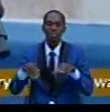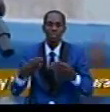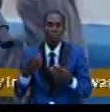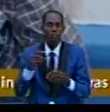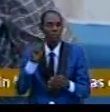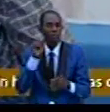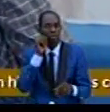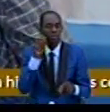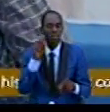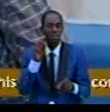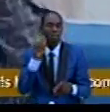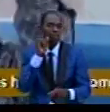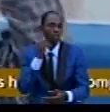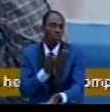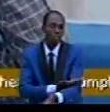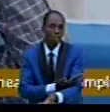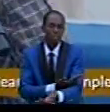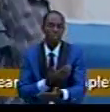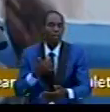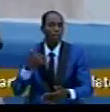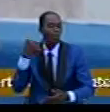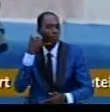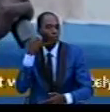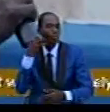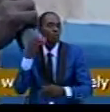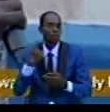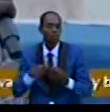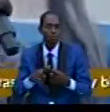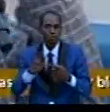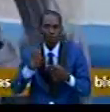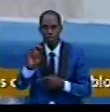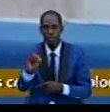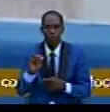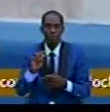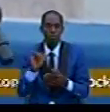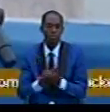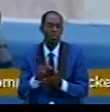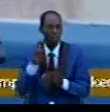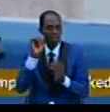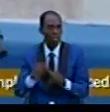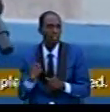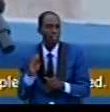handset. He said, place it on my ear so that I'll be hearing. He did that.